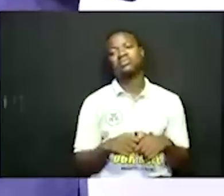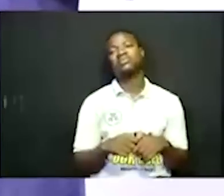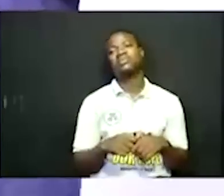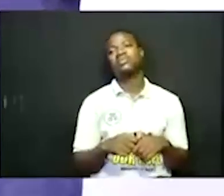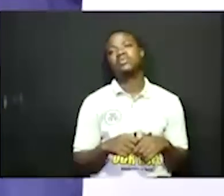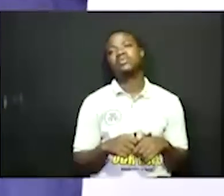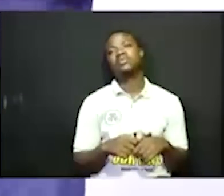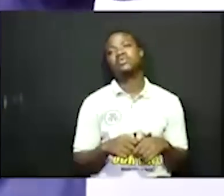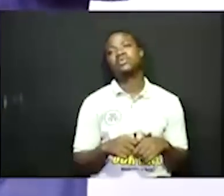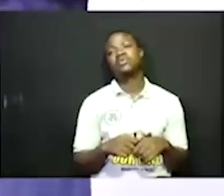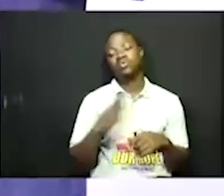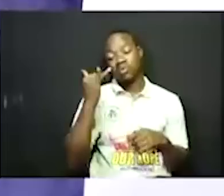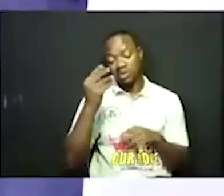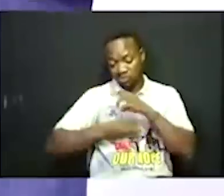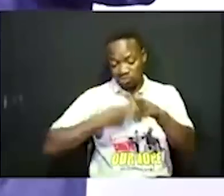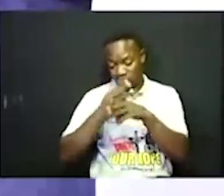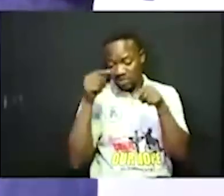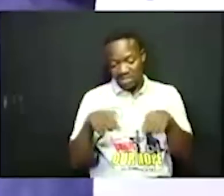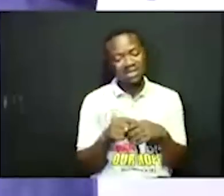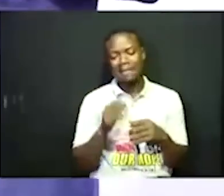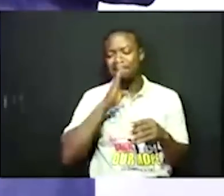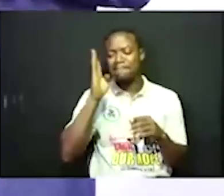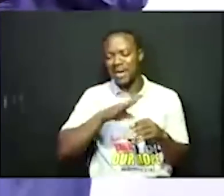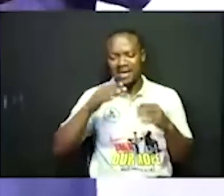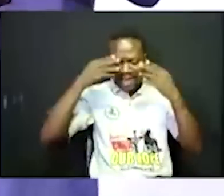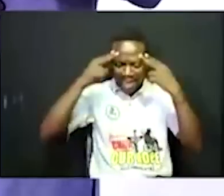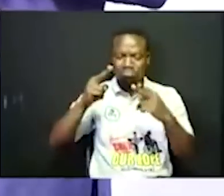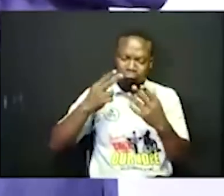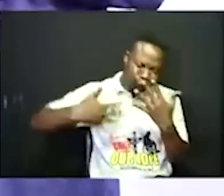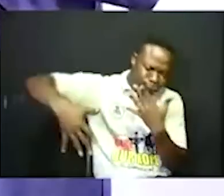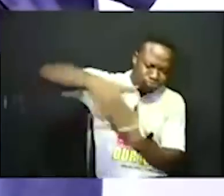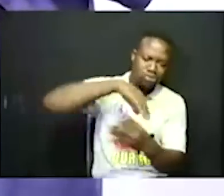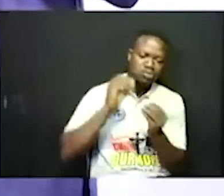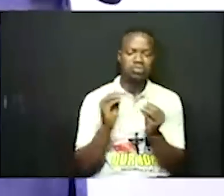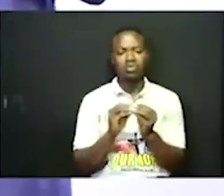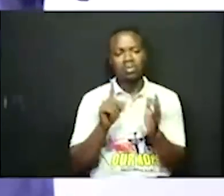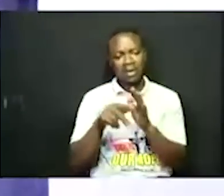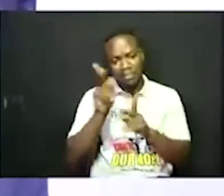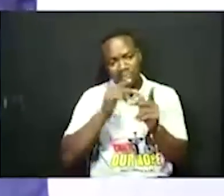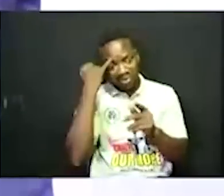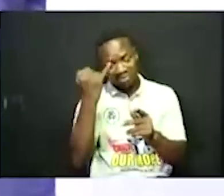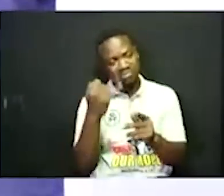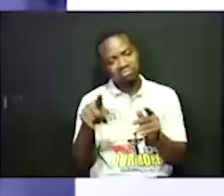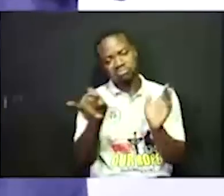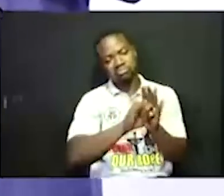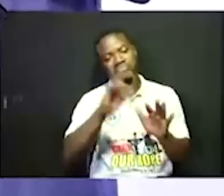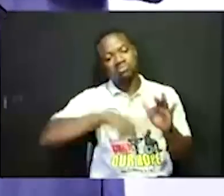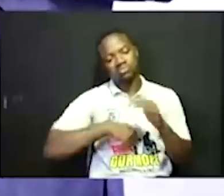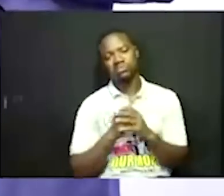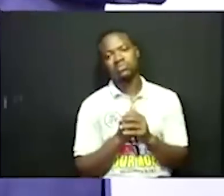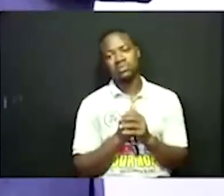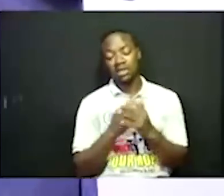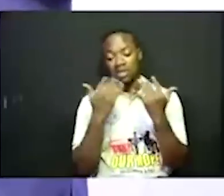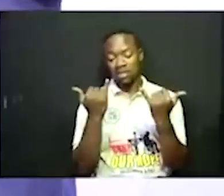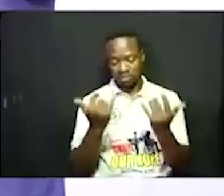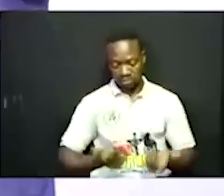foforo san se wiase yewo mu de ne bone na atwa ye ho hia na untumi hunu de obi pepe se obeye. The understanding that in